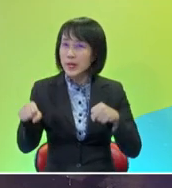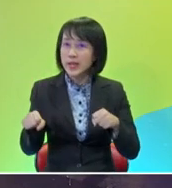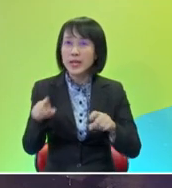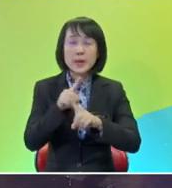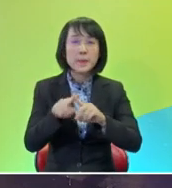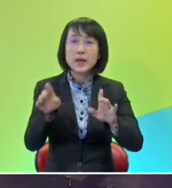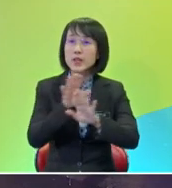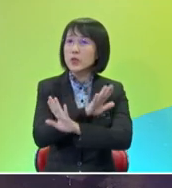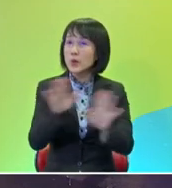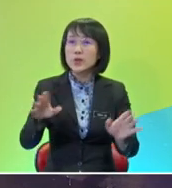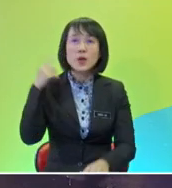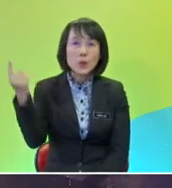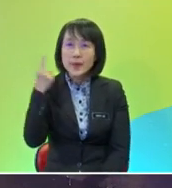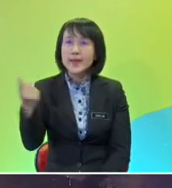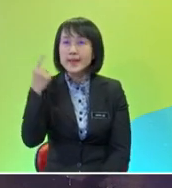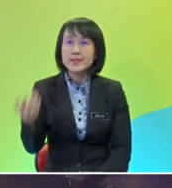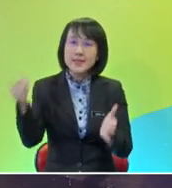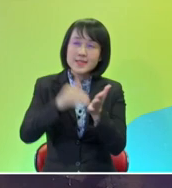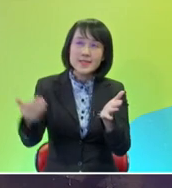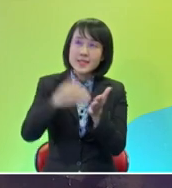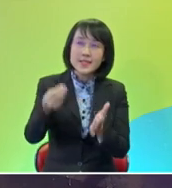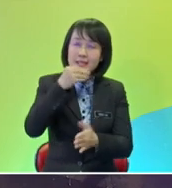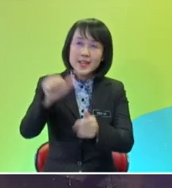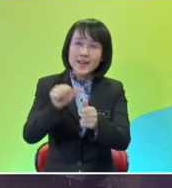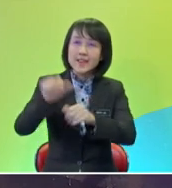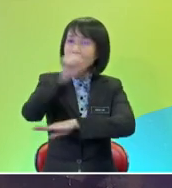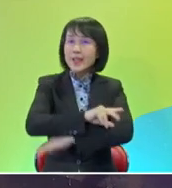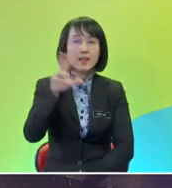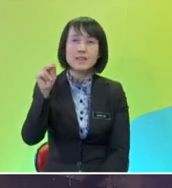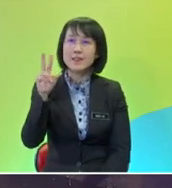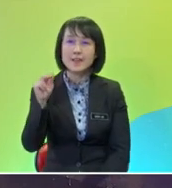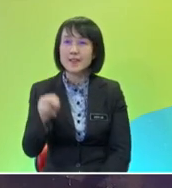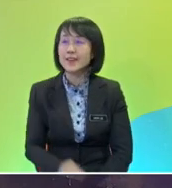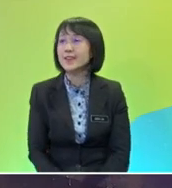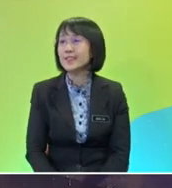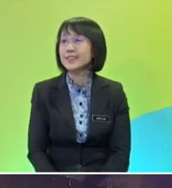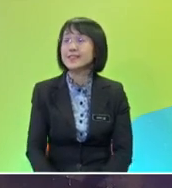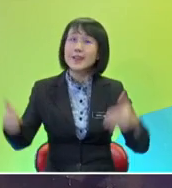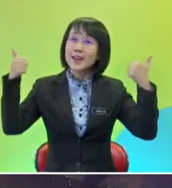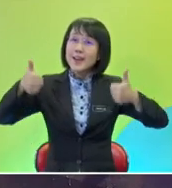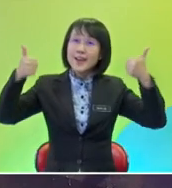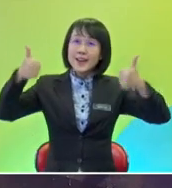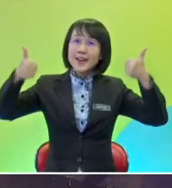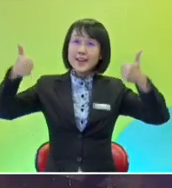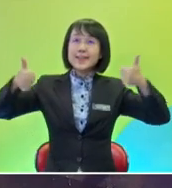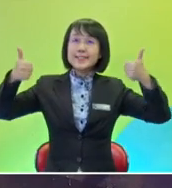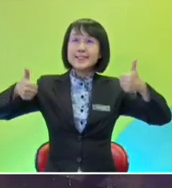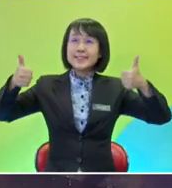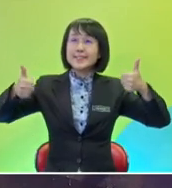not frequently. Yes. Well done! Good try! Oh, shall I say bravo? Bravo! Bravo!